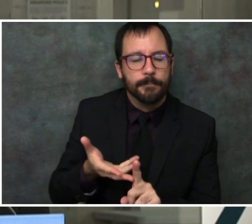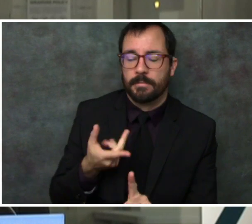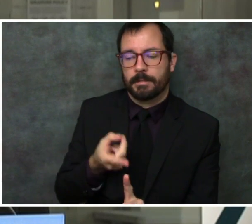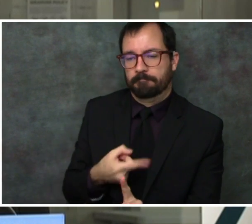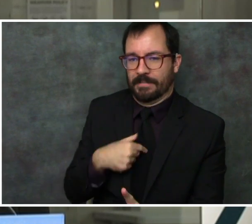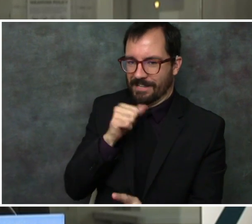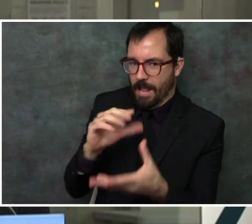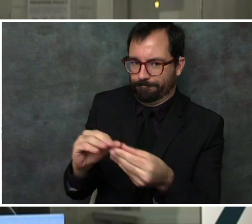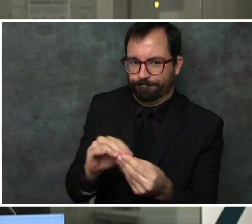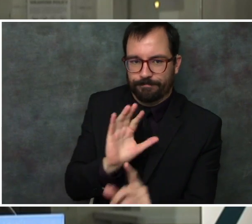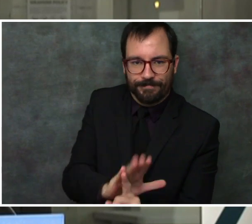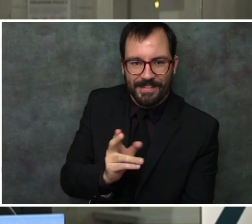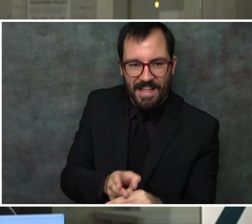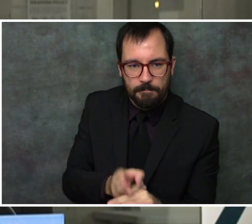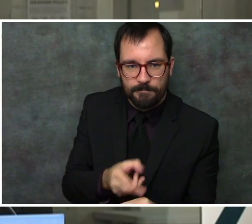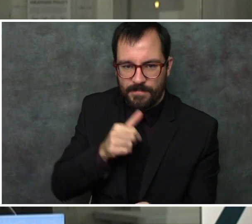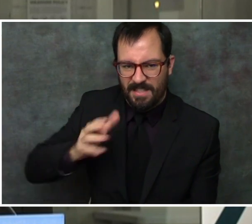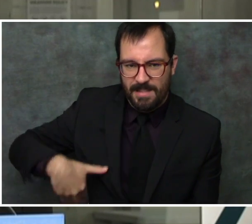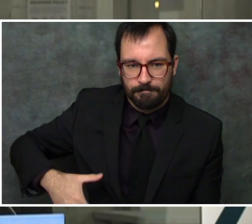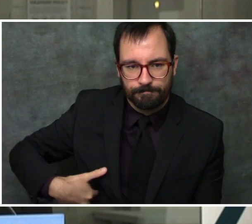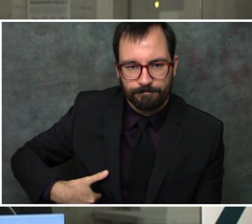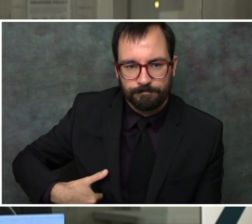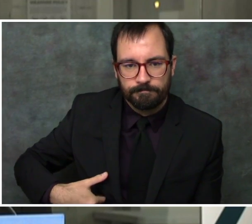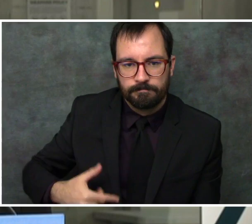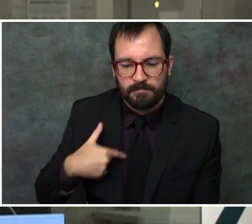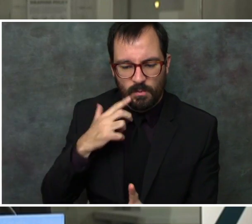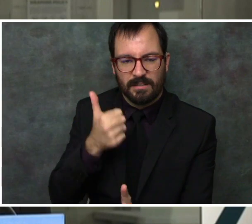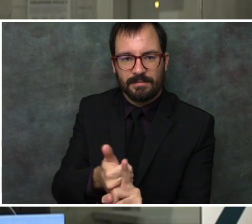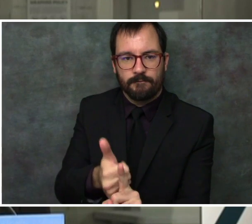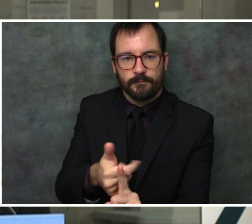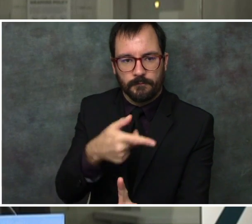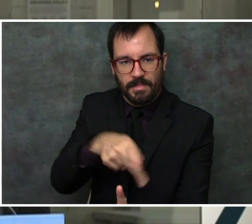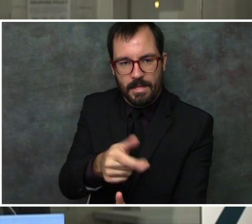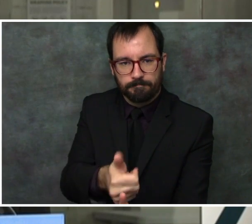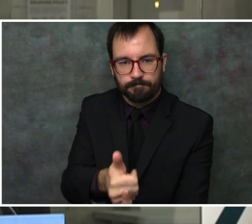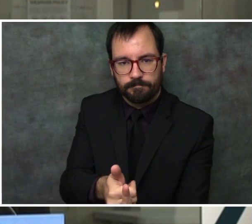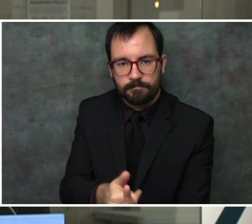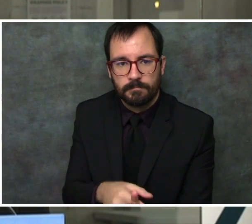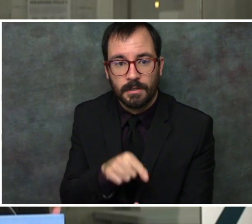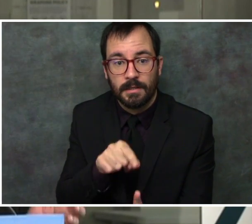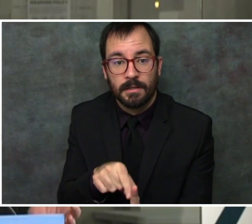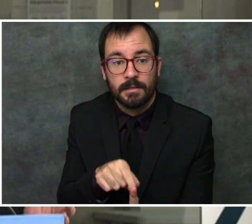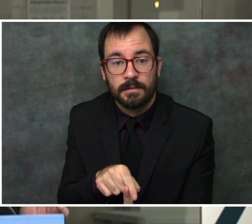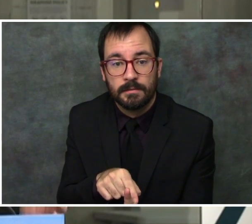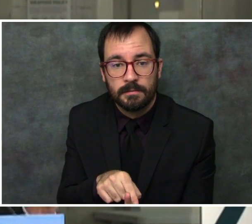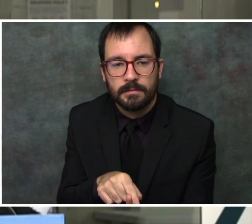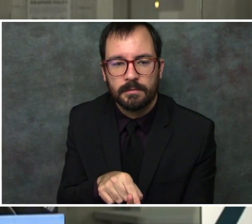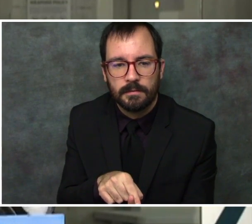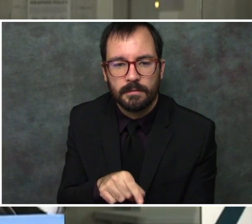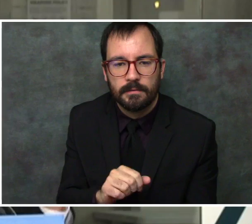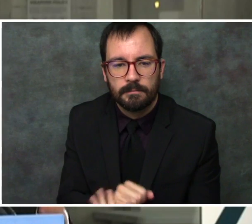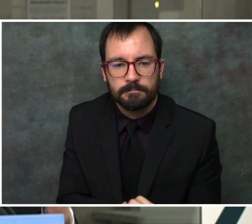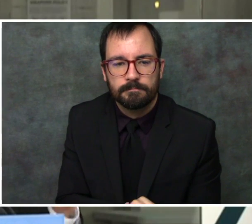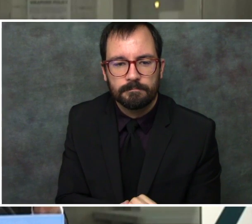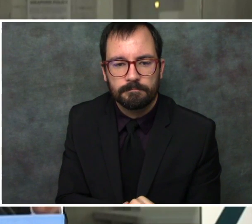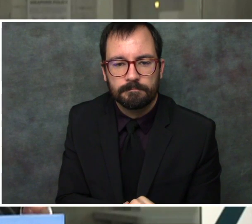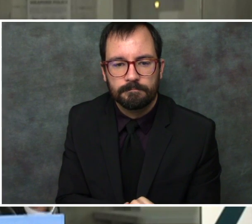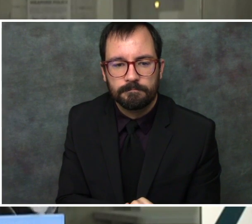and it's still unclear why this happened. So we're going to get more information on that. With that, I'll open up for questions for anyone that spoke today or that we